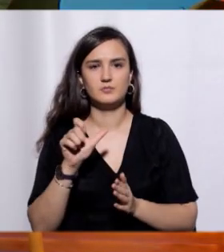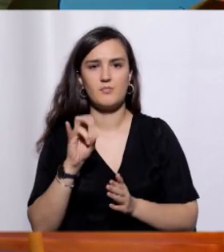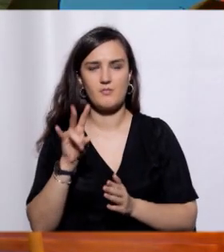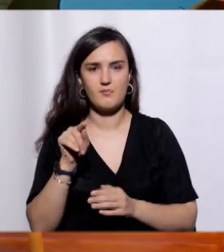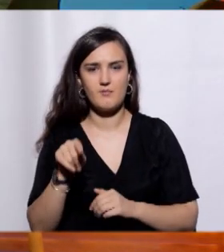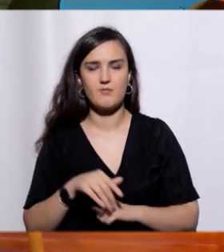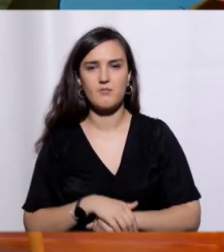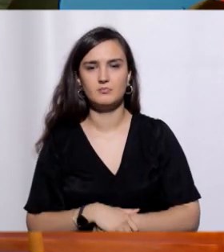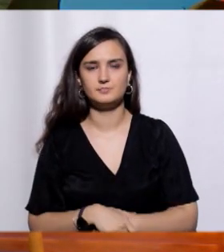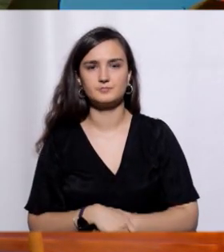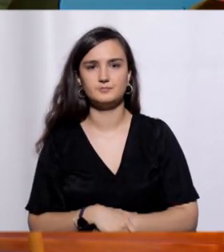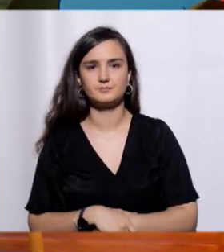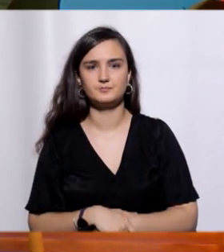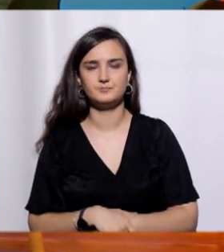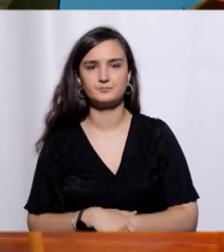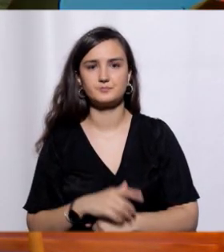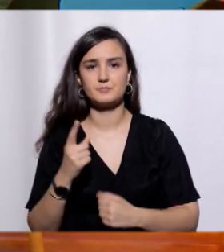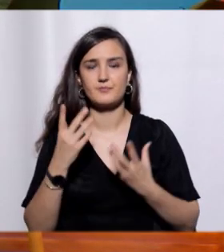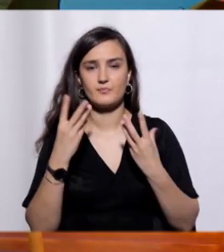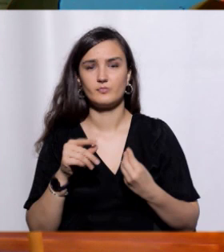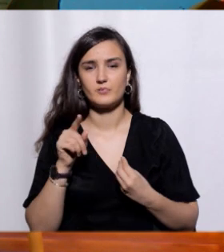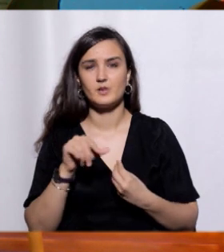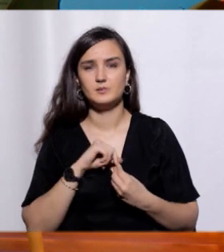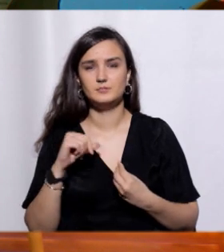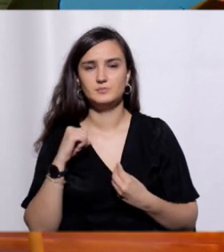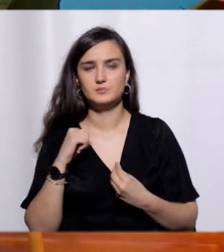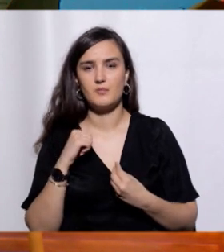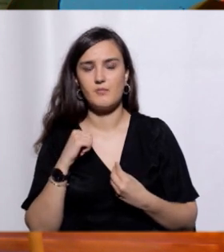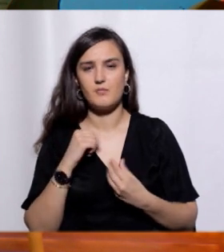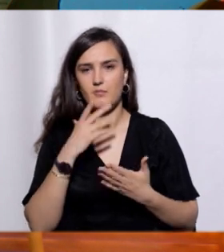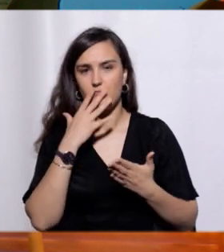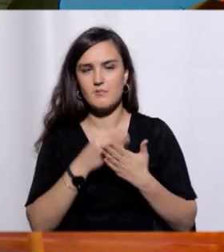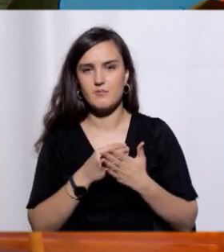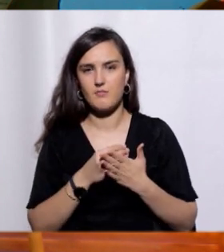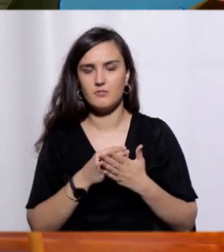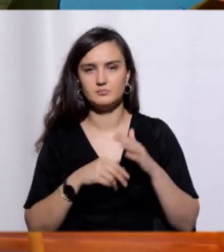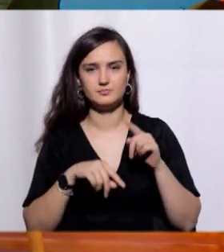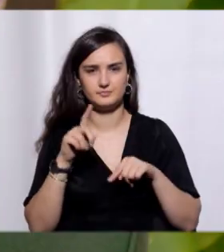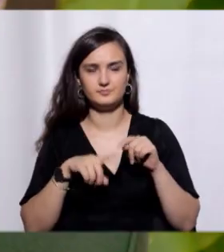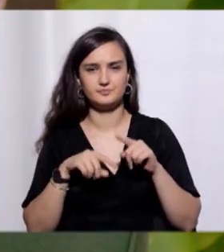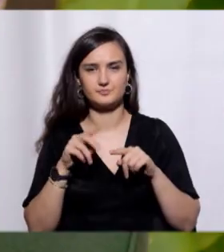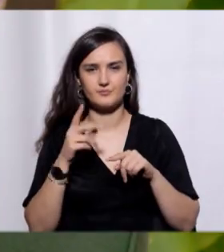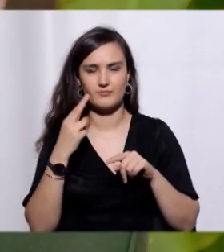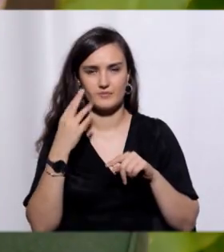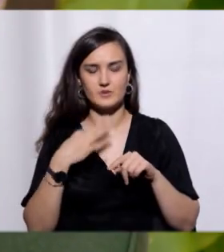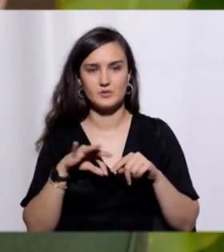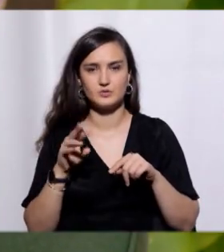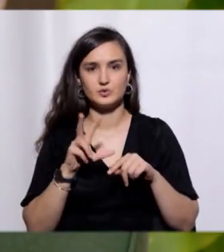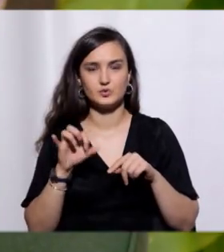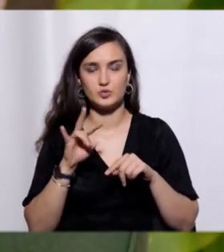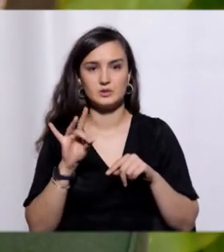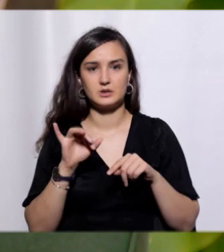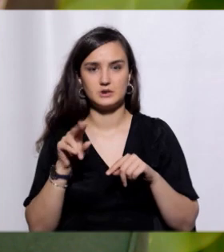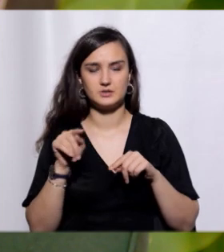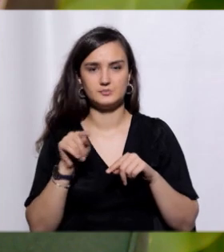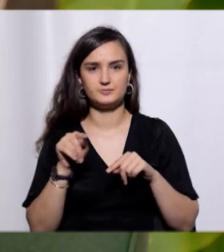grows up. Yes, and one day she fought with her cousin, John Reed,